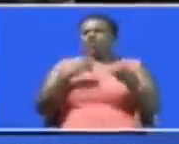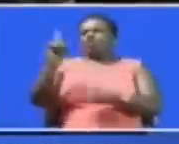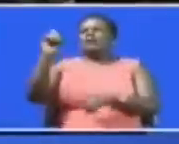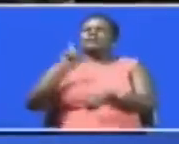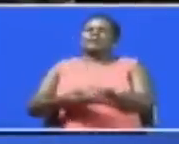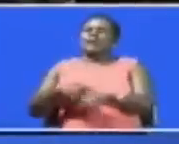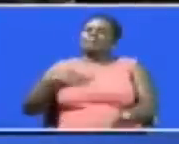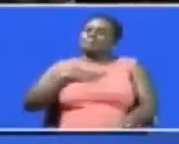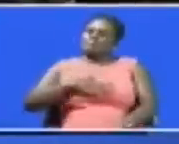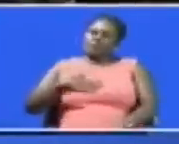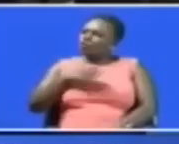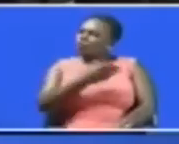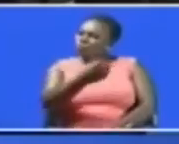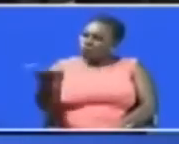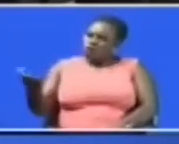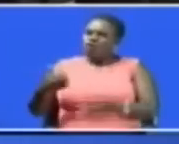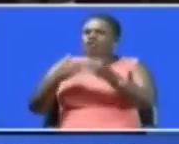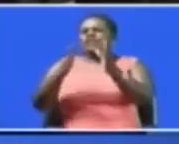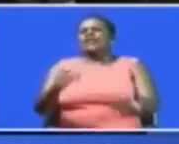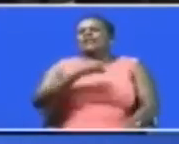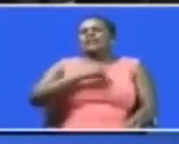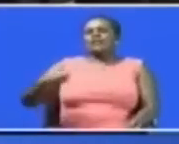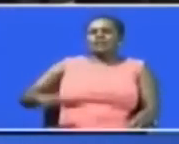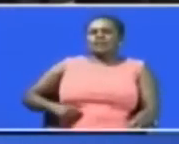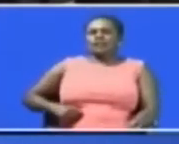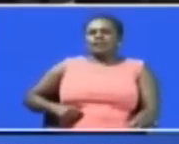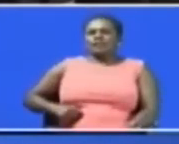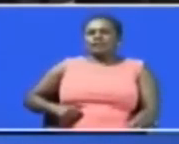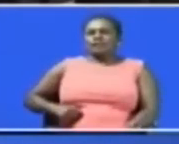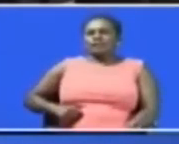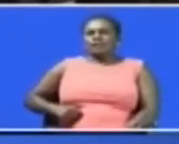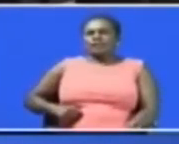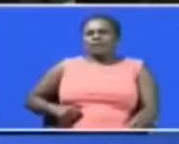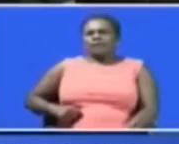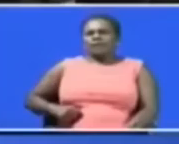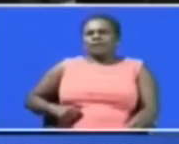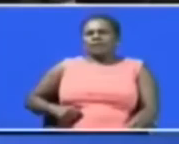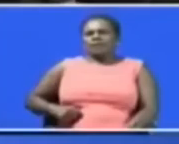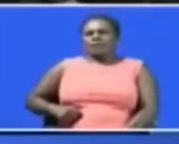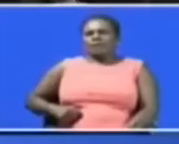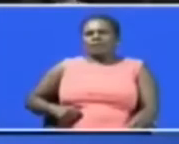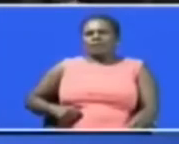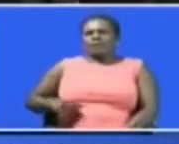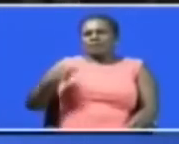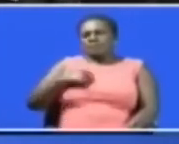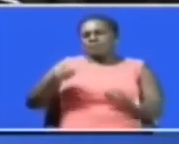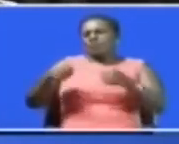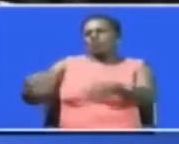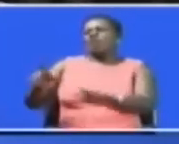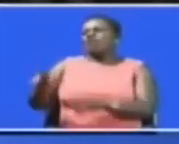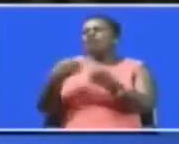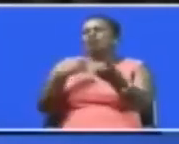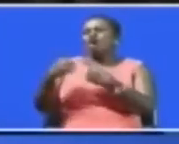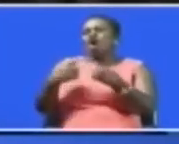One at a time, gentlemen. You are leaders in the Senate. No, he is not going to talk all the time. Okay, I'll respond to him later. Otherwise, you know, I can leave you